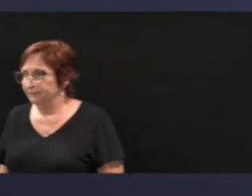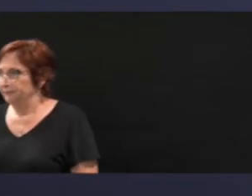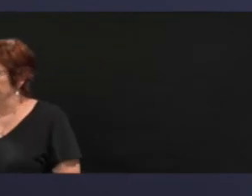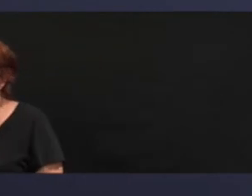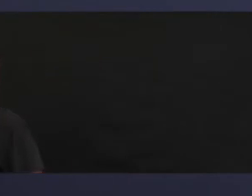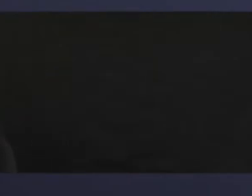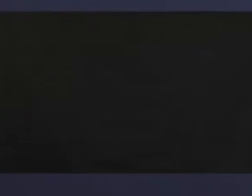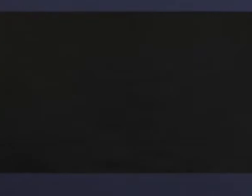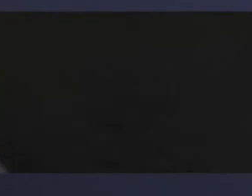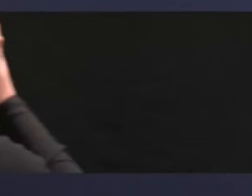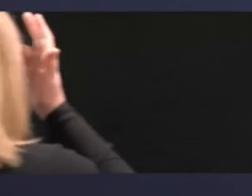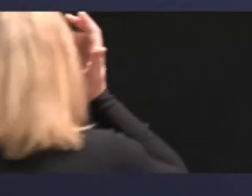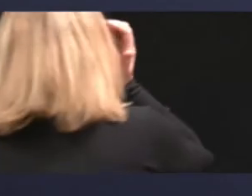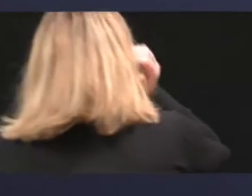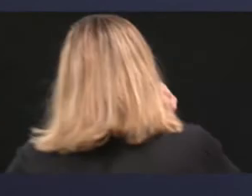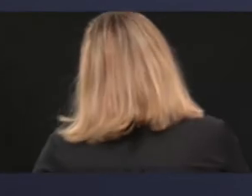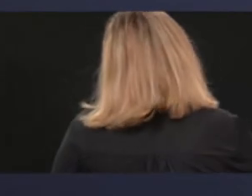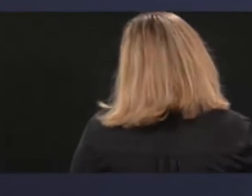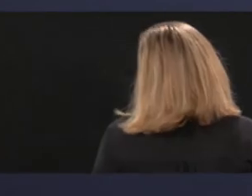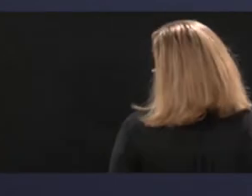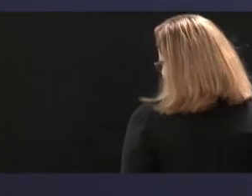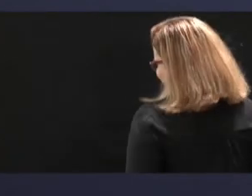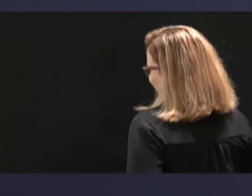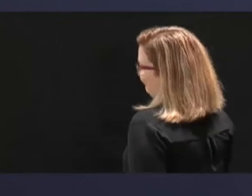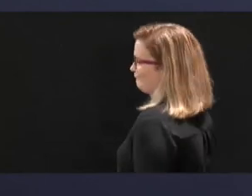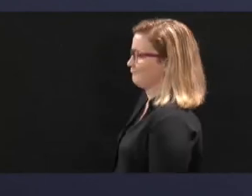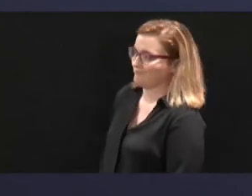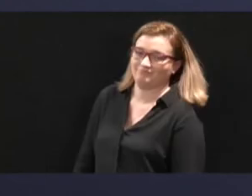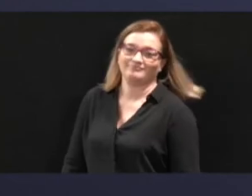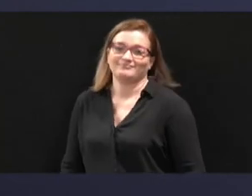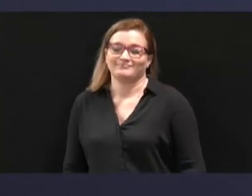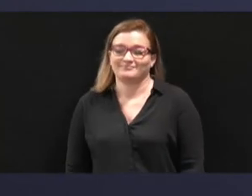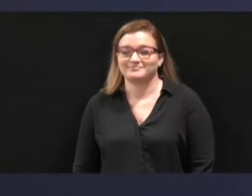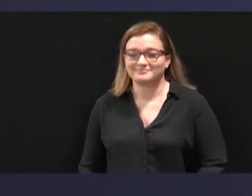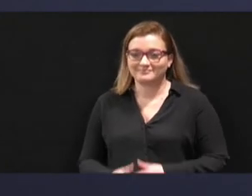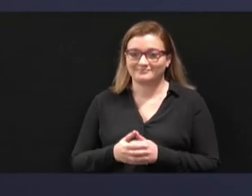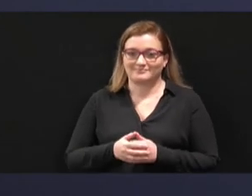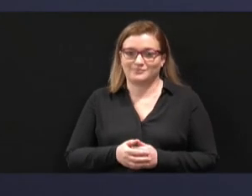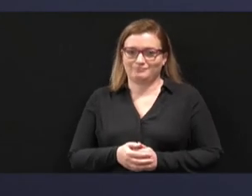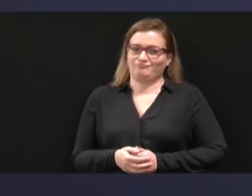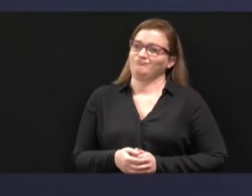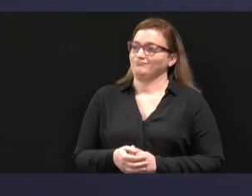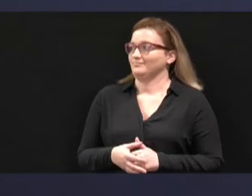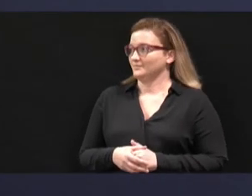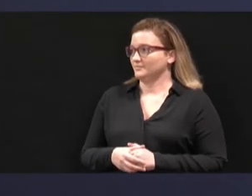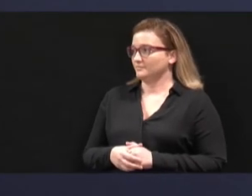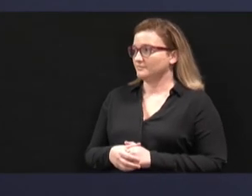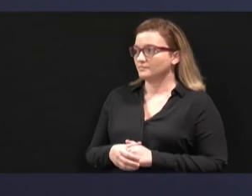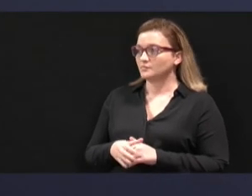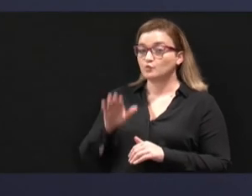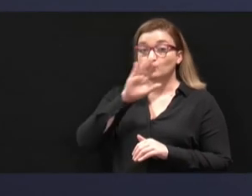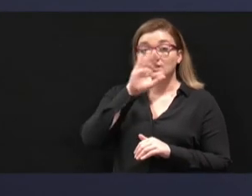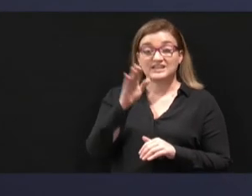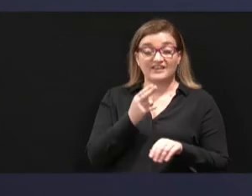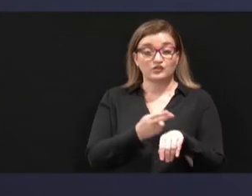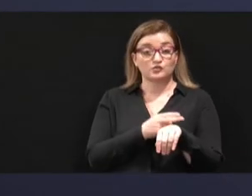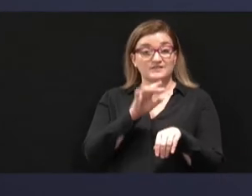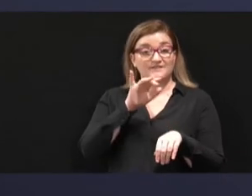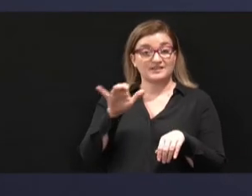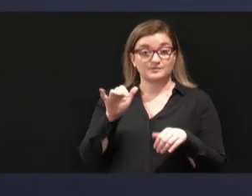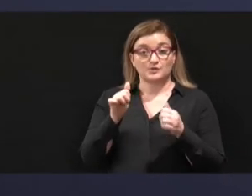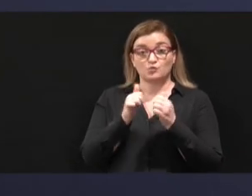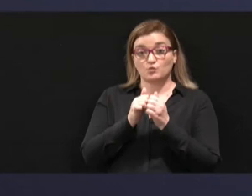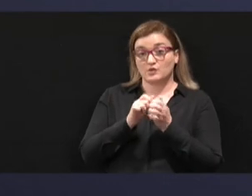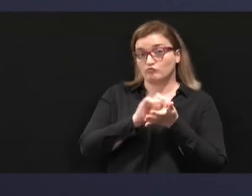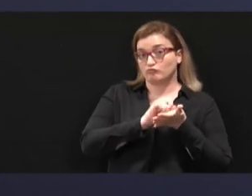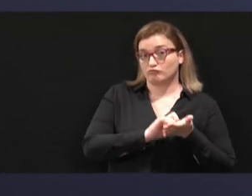You guys are on it. You're thinking ahead. Okay. Never use finger spelling with writing. Yes, I'm just